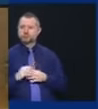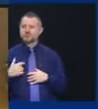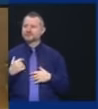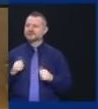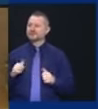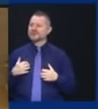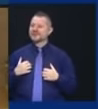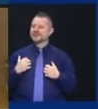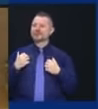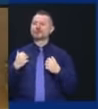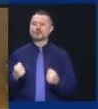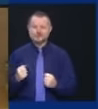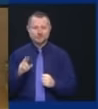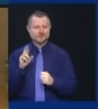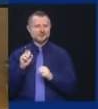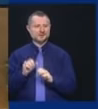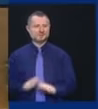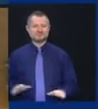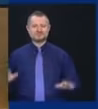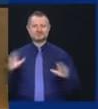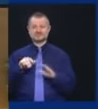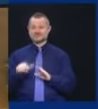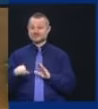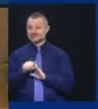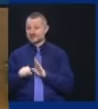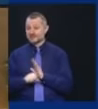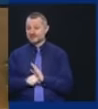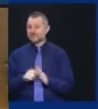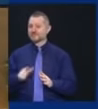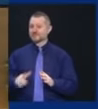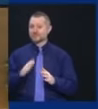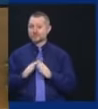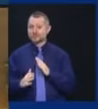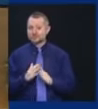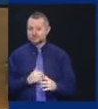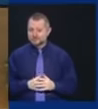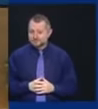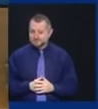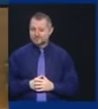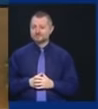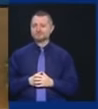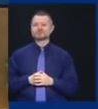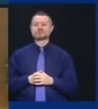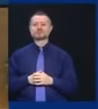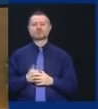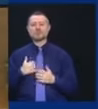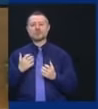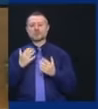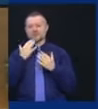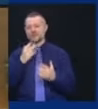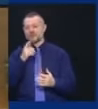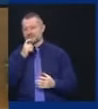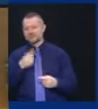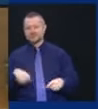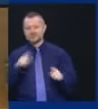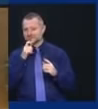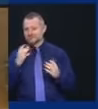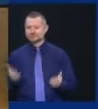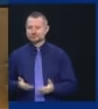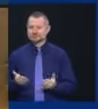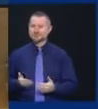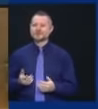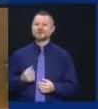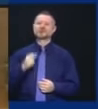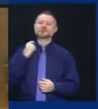nation, trying to heal this state, and heal this community. And I want to acknowledge those who are here. Reverend William Mizell, who